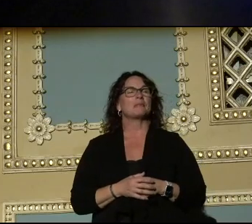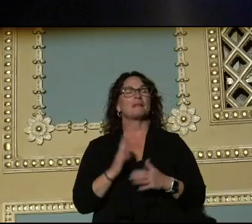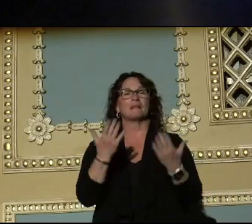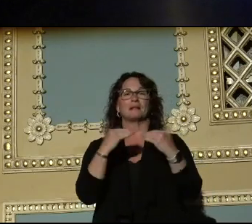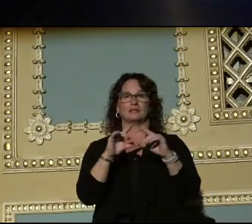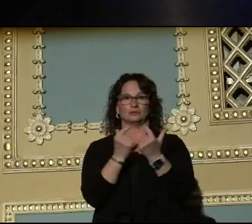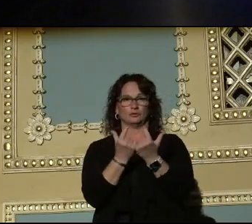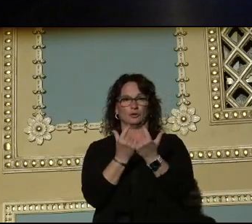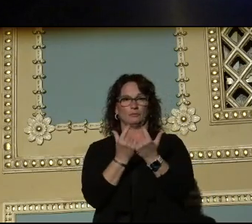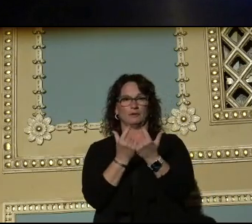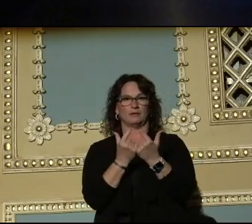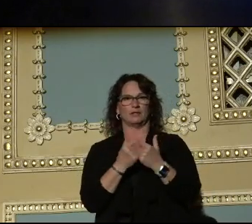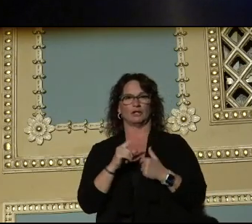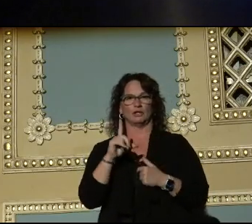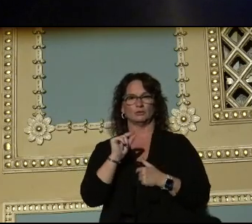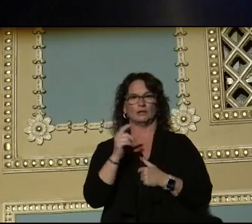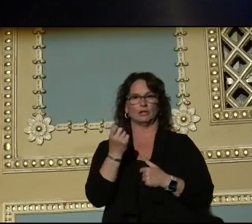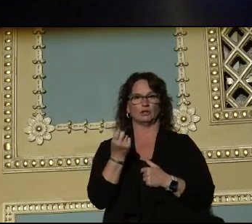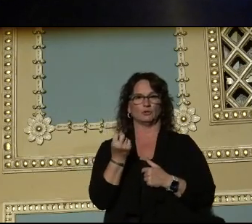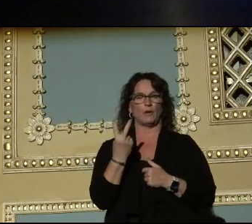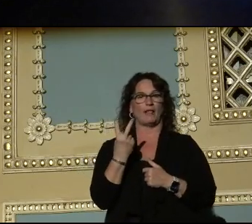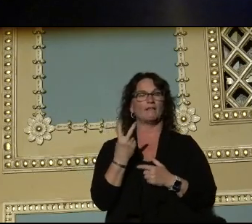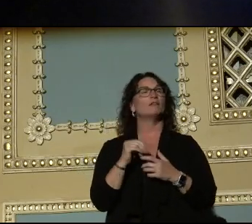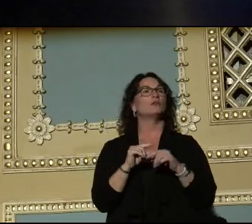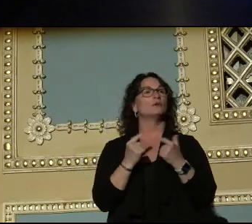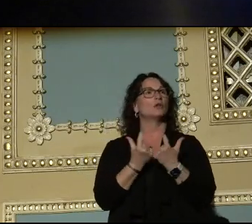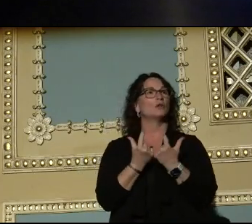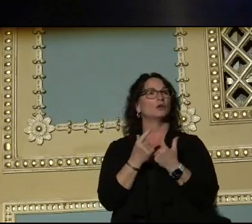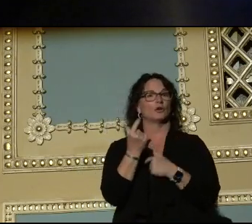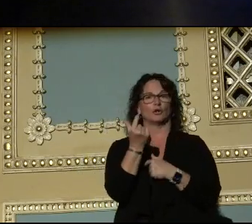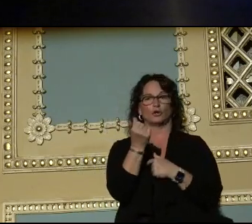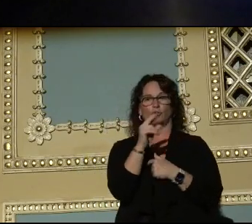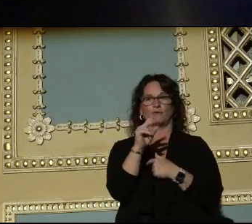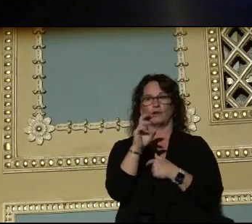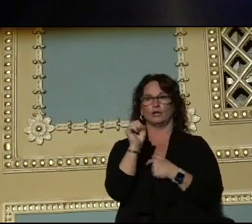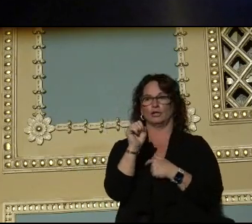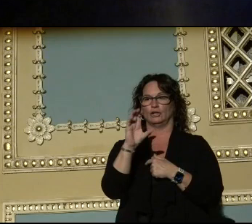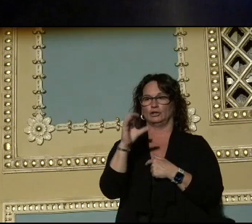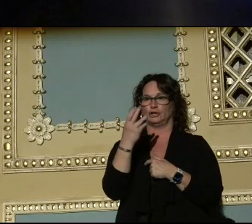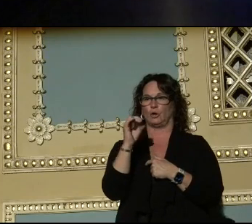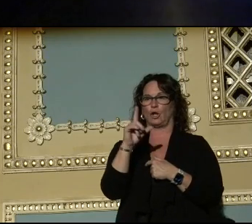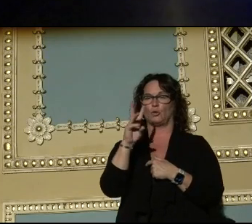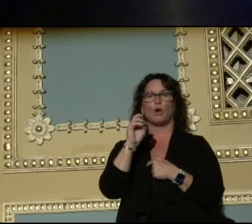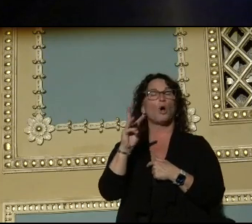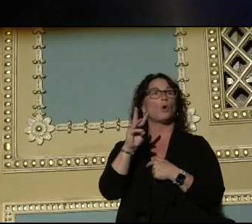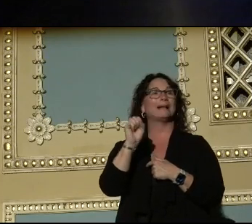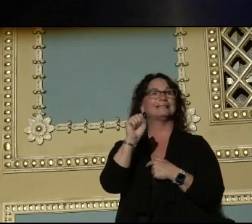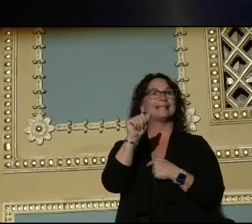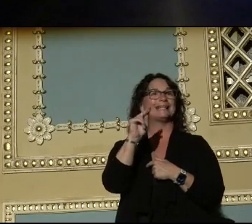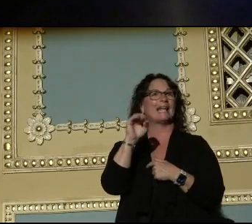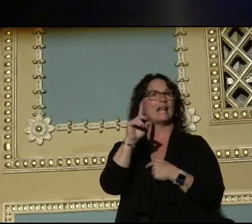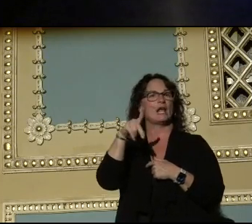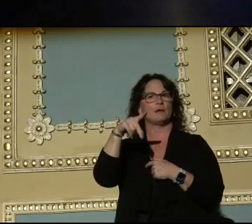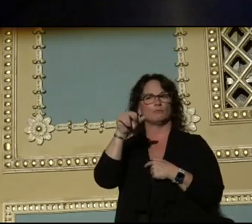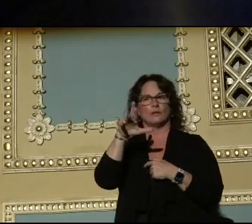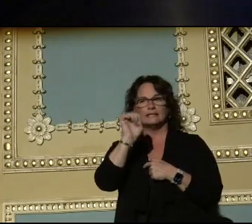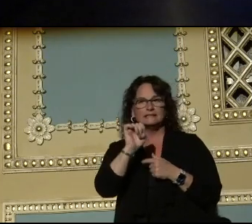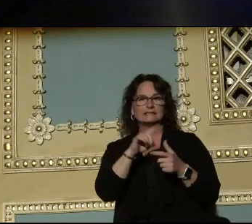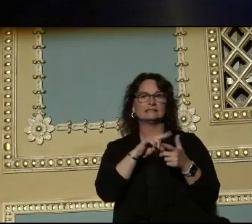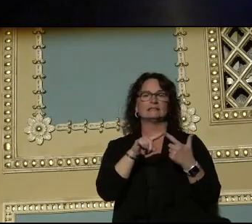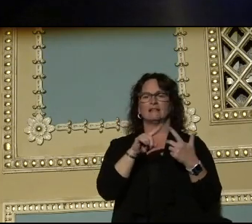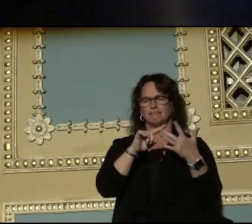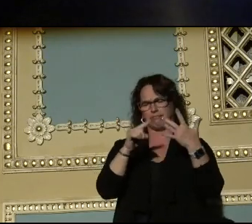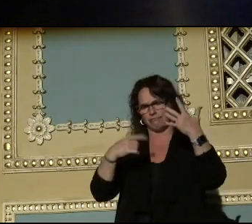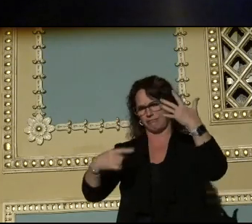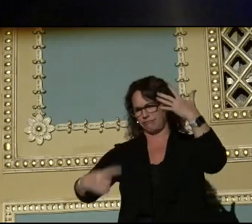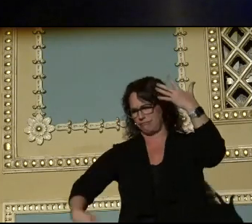group formed in 2012 to cover tunes with a groove, from Sheryl Crow, Santana, and Prince, to Jack Johnson, Band Perry,